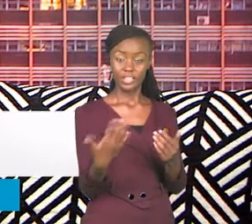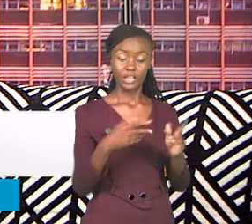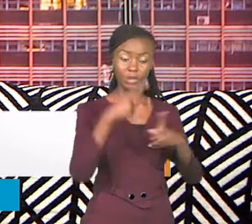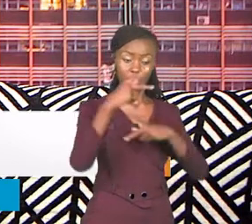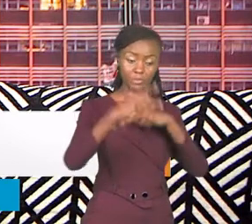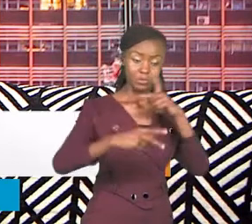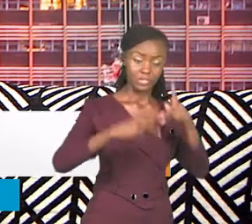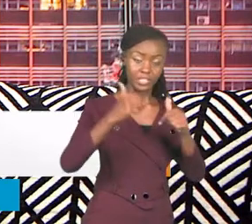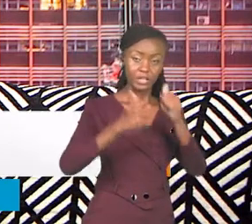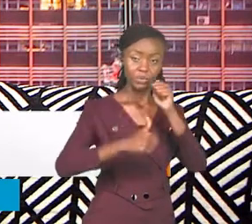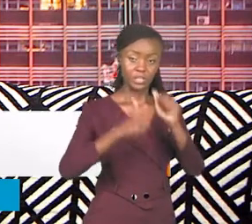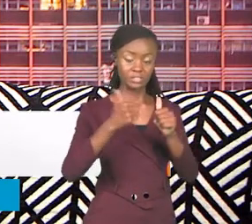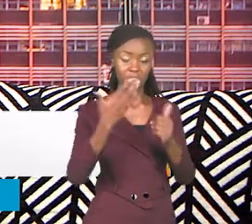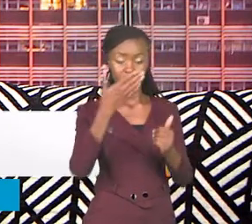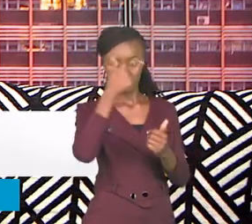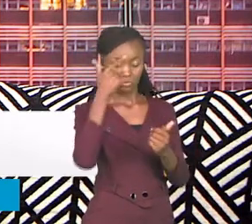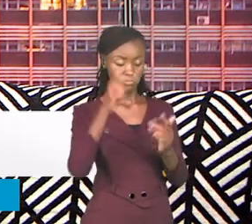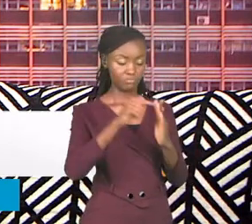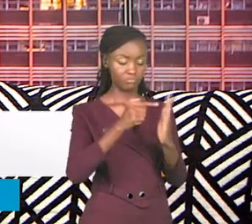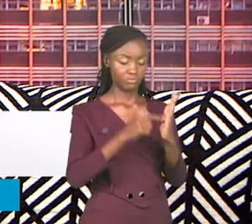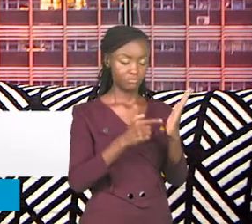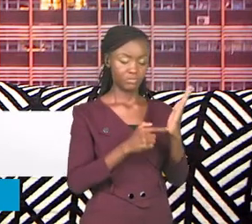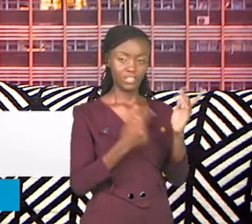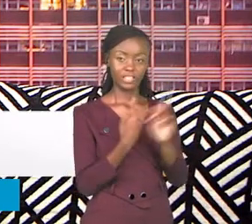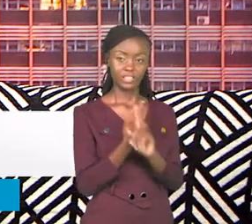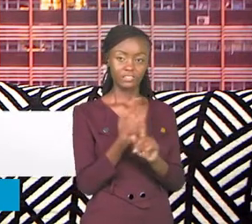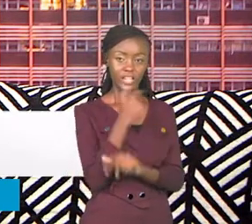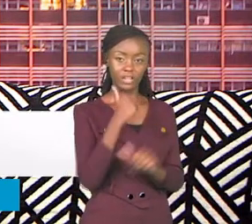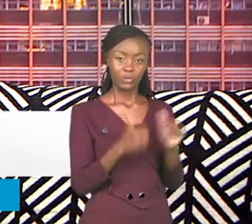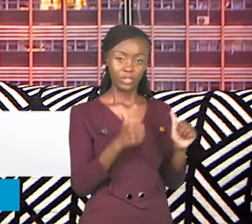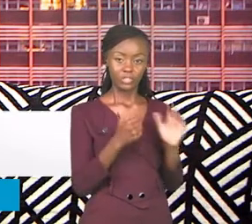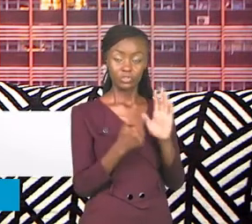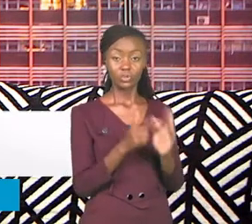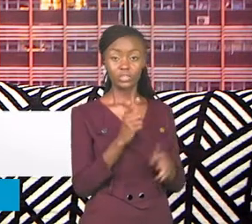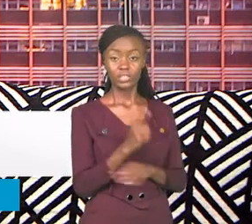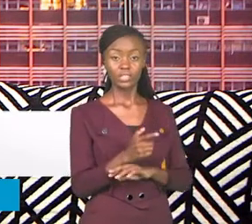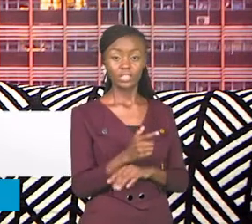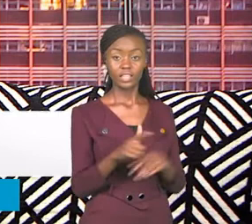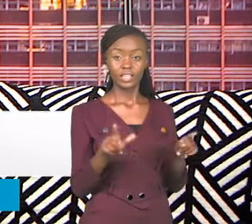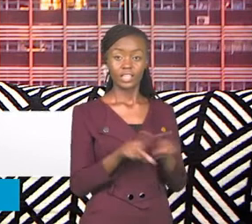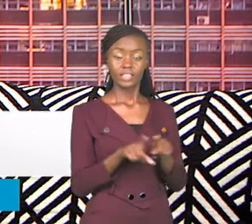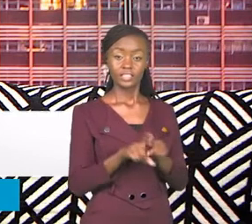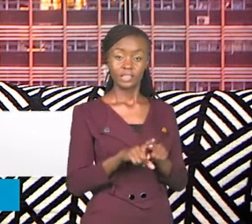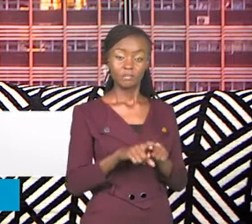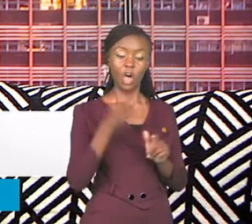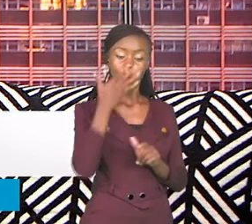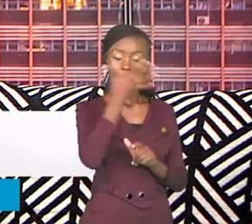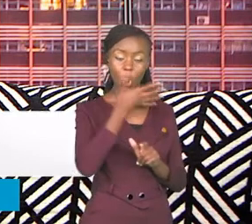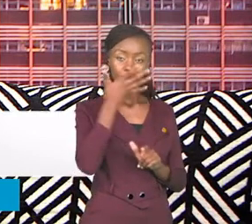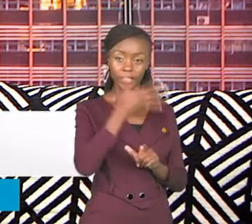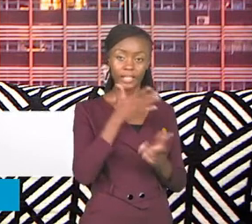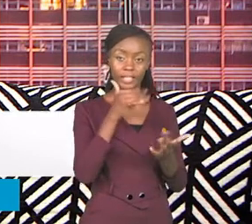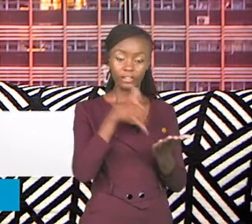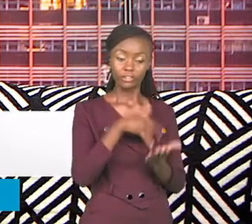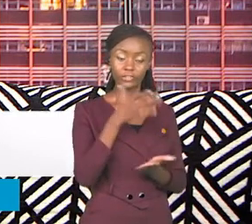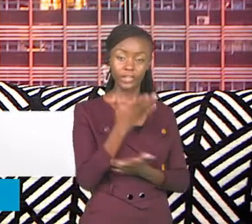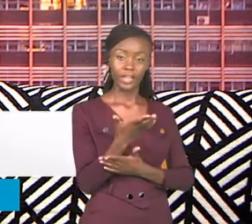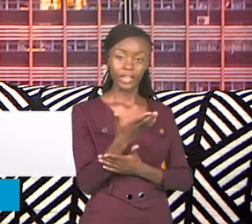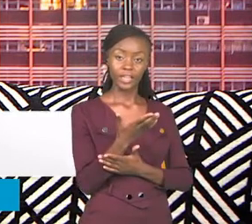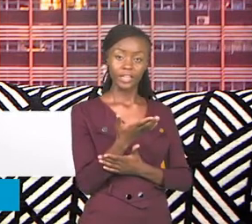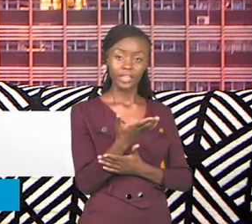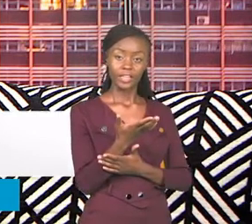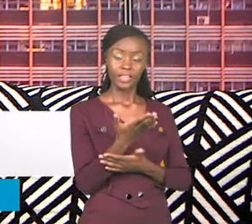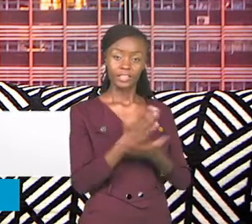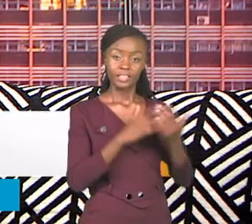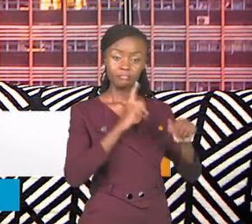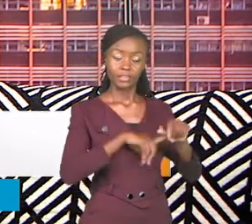and it's because of one, two other conditions that lead to that. And lubricants now come in here. The type of